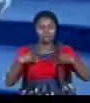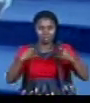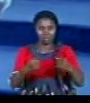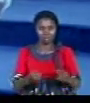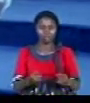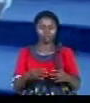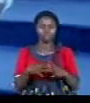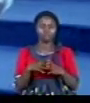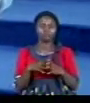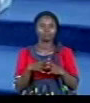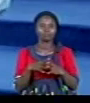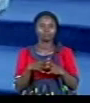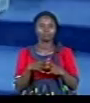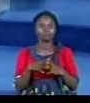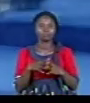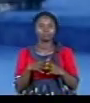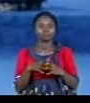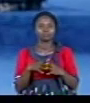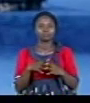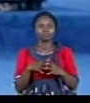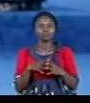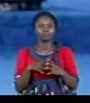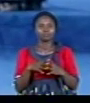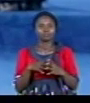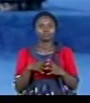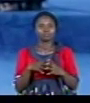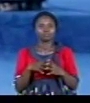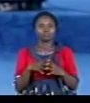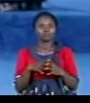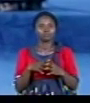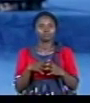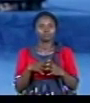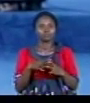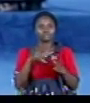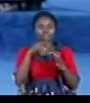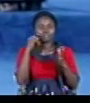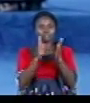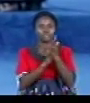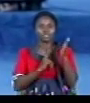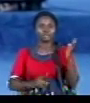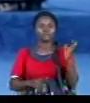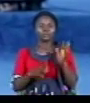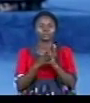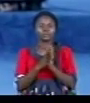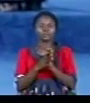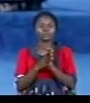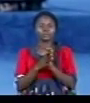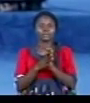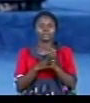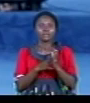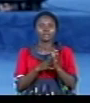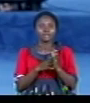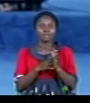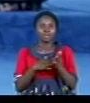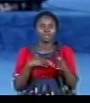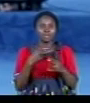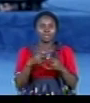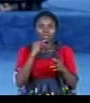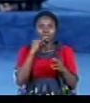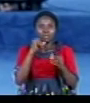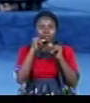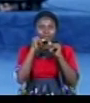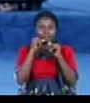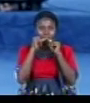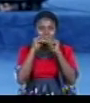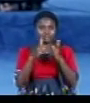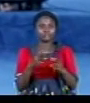the man of God. Tell your details. Praise the Lord. My name is Fagwede Blessing. I'm